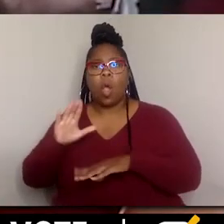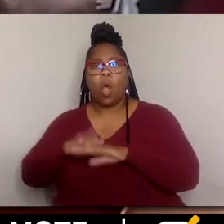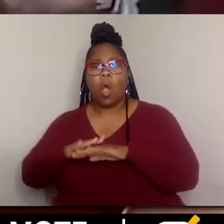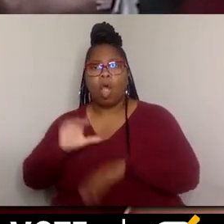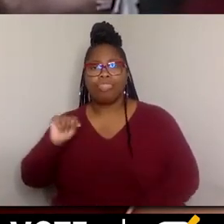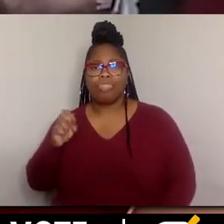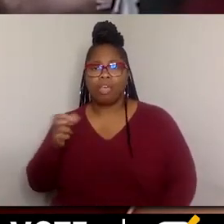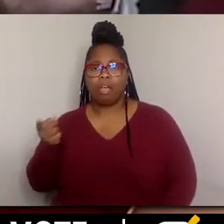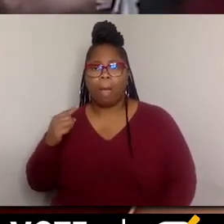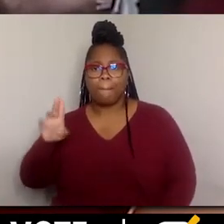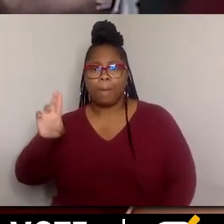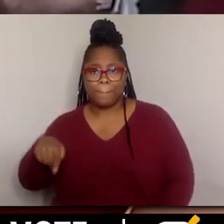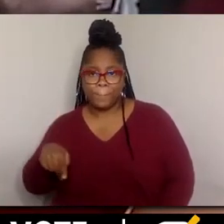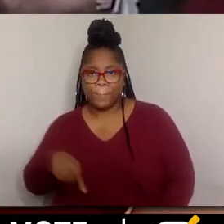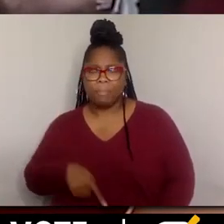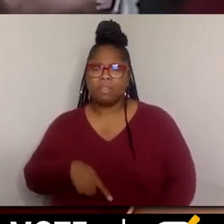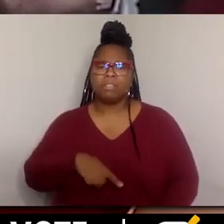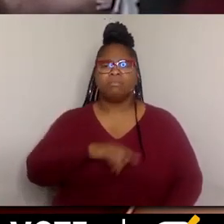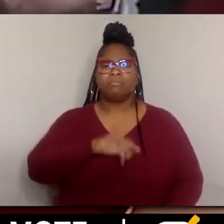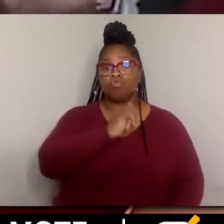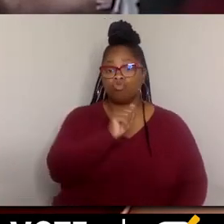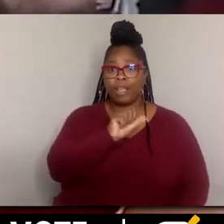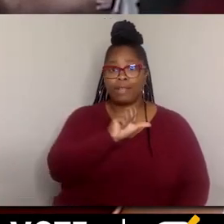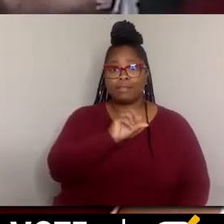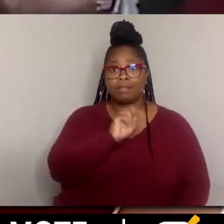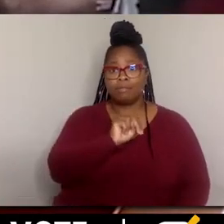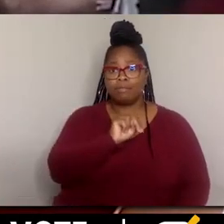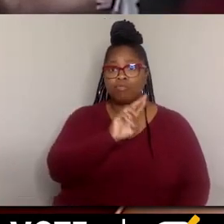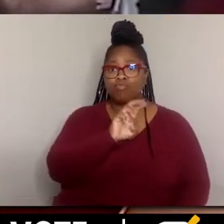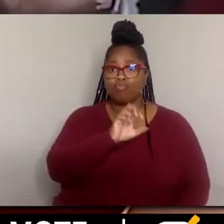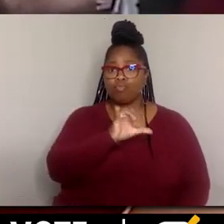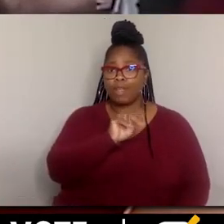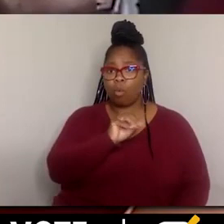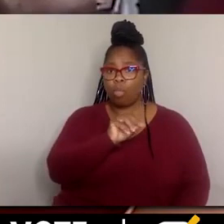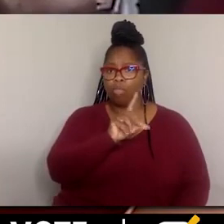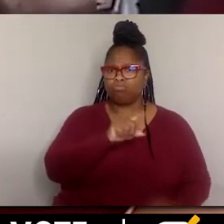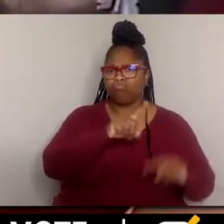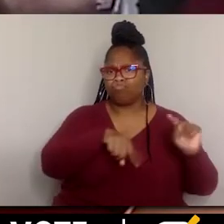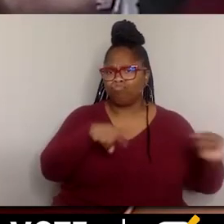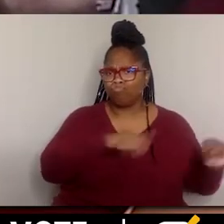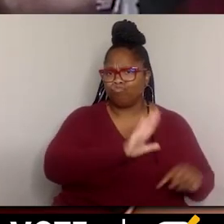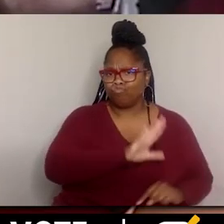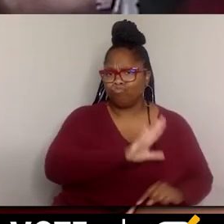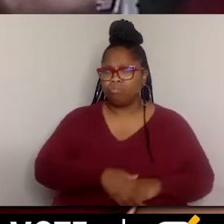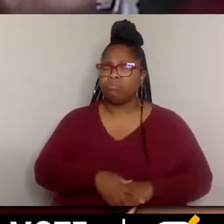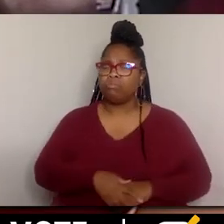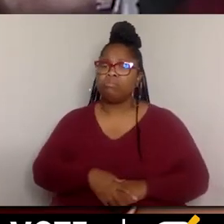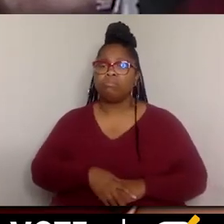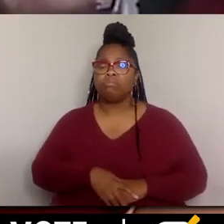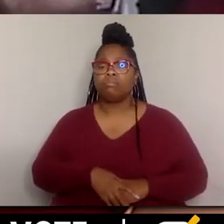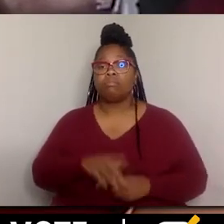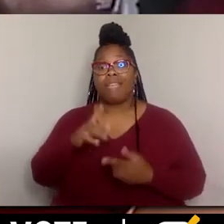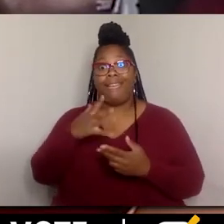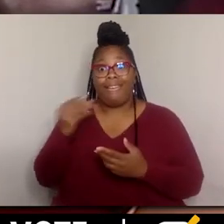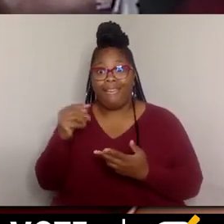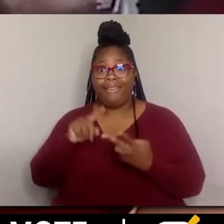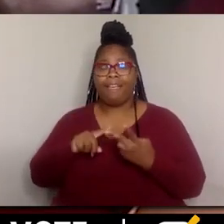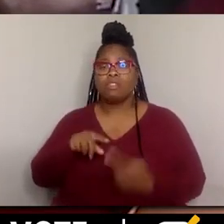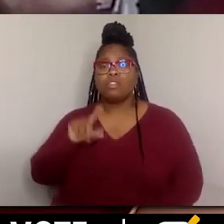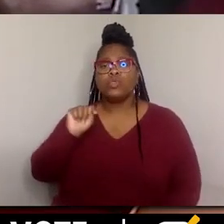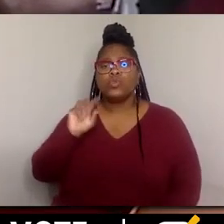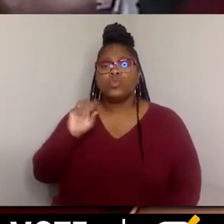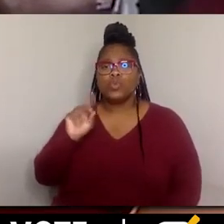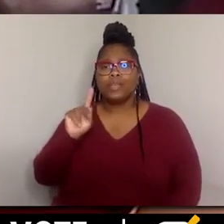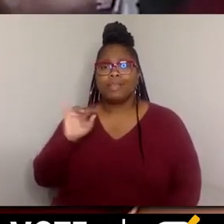various Jason Reynolds titles, and To Kill a Mockingbird and Just Mercy duo.